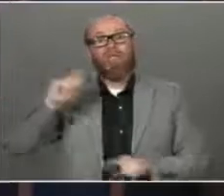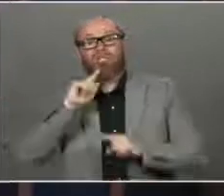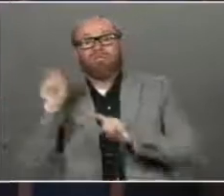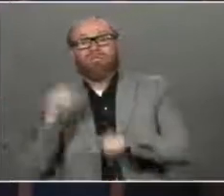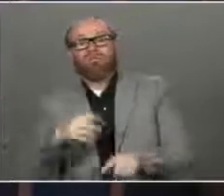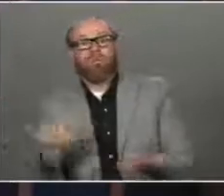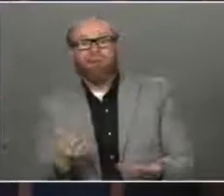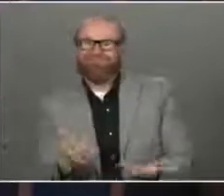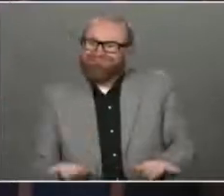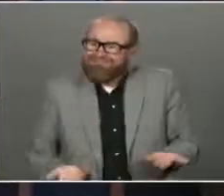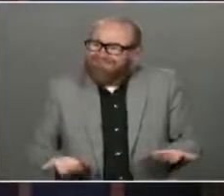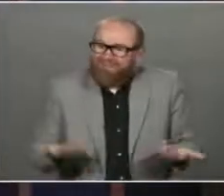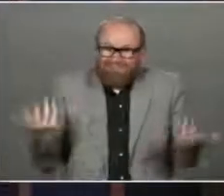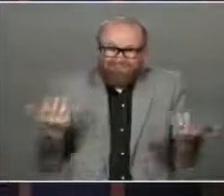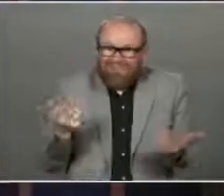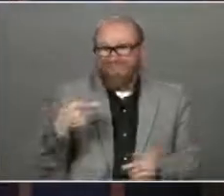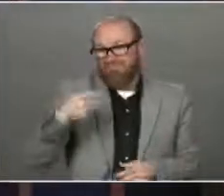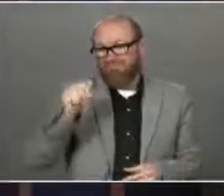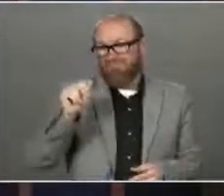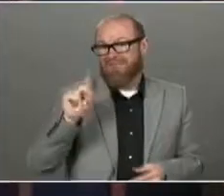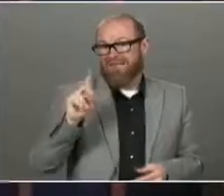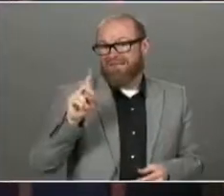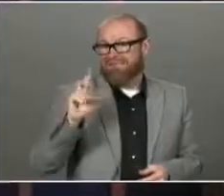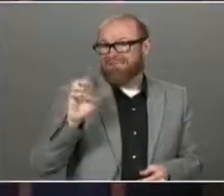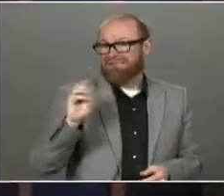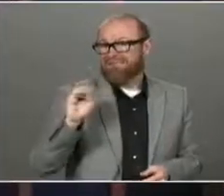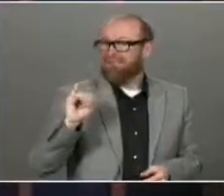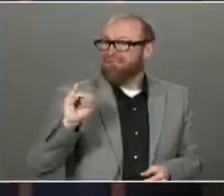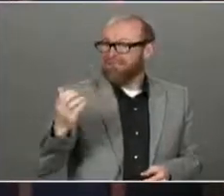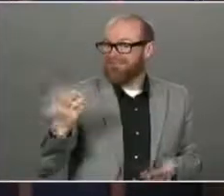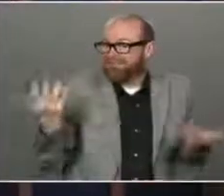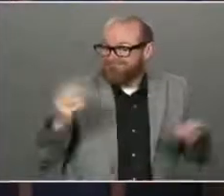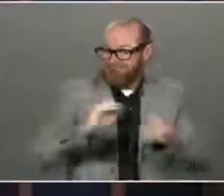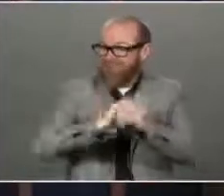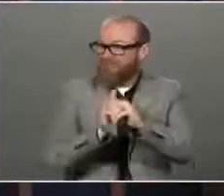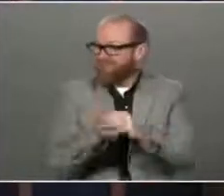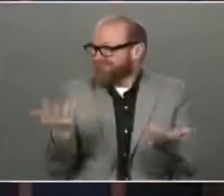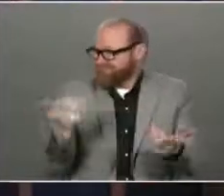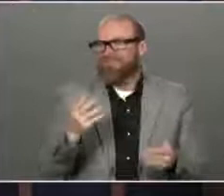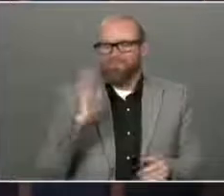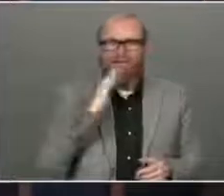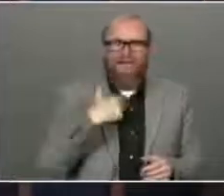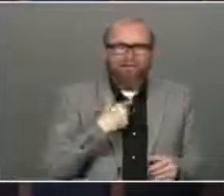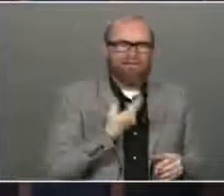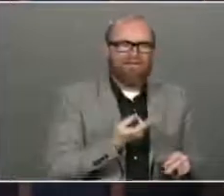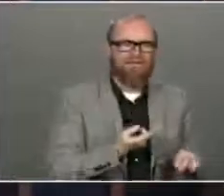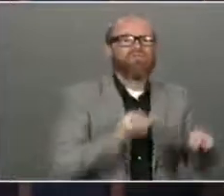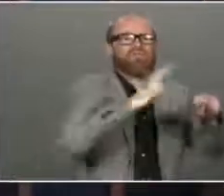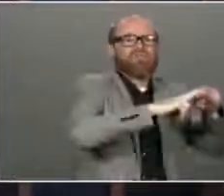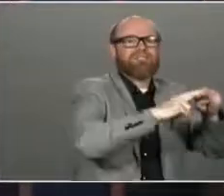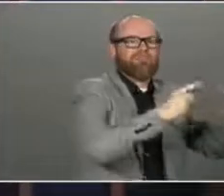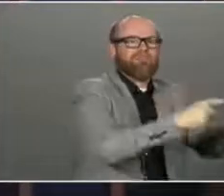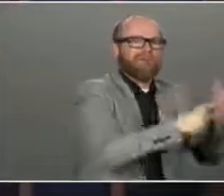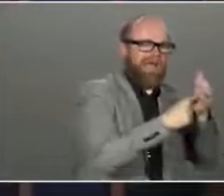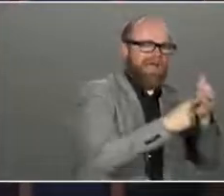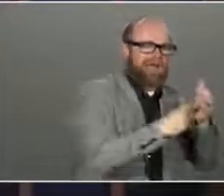well, coming out of any pandemic, you're going to have an increase in demand before production can keep up with